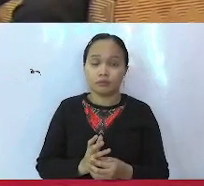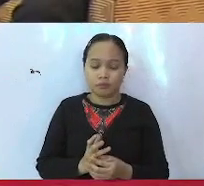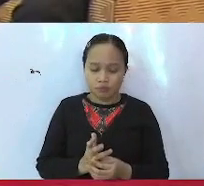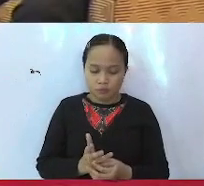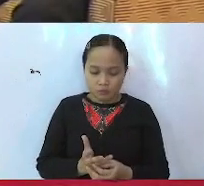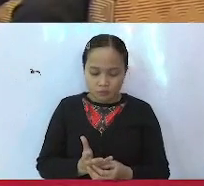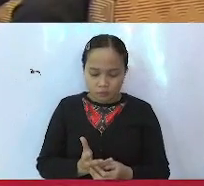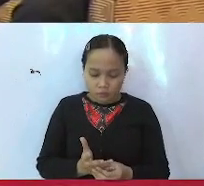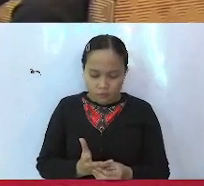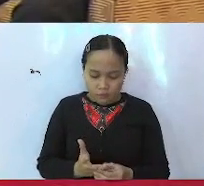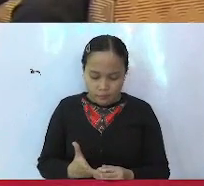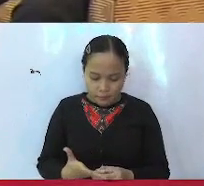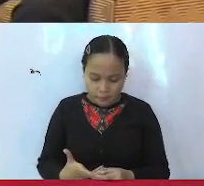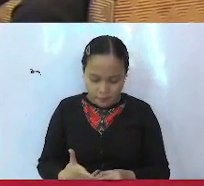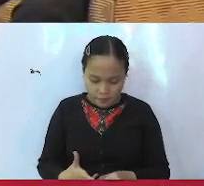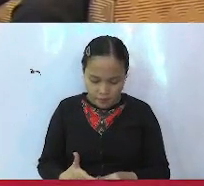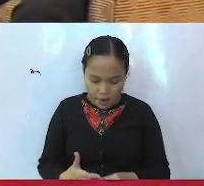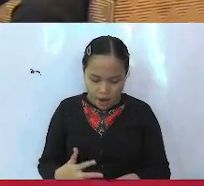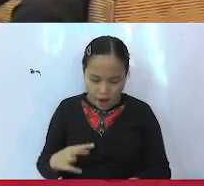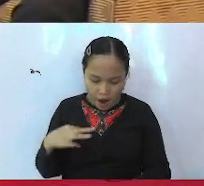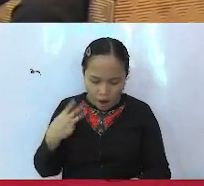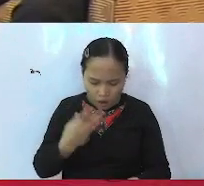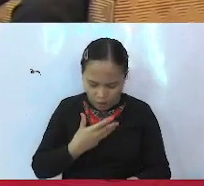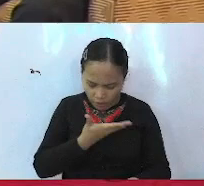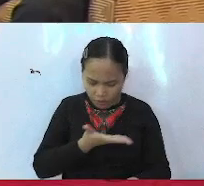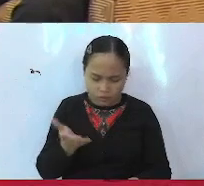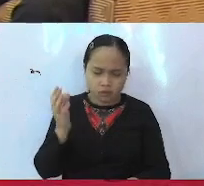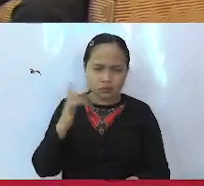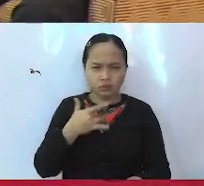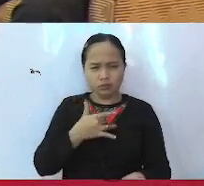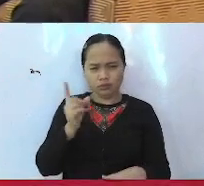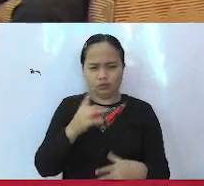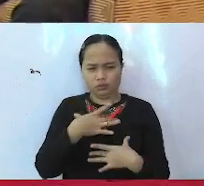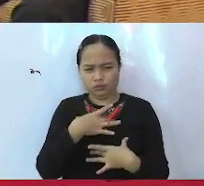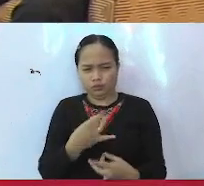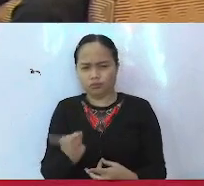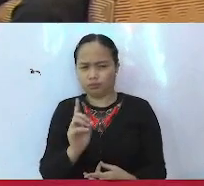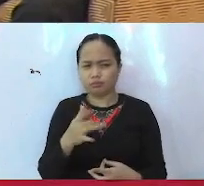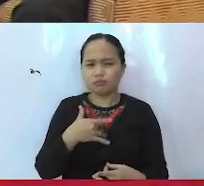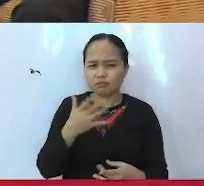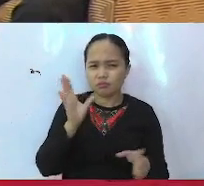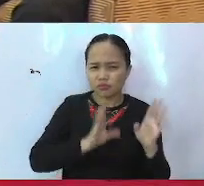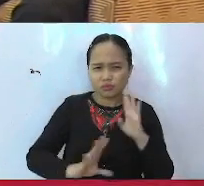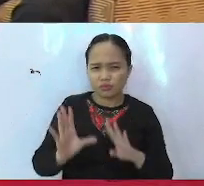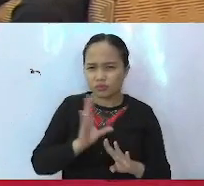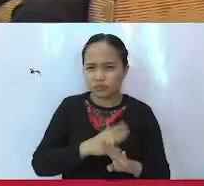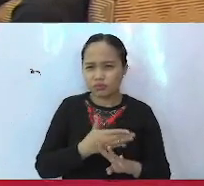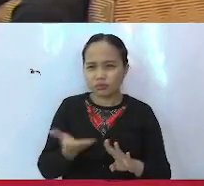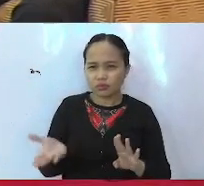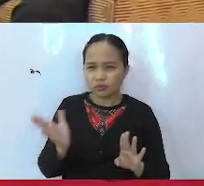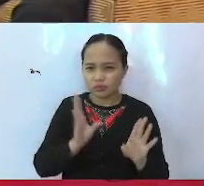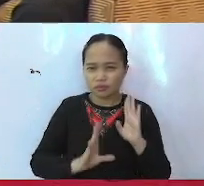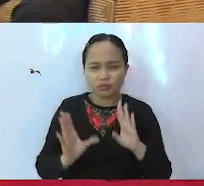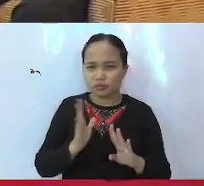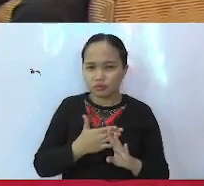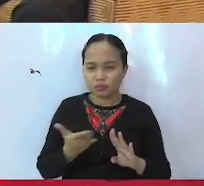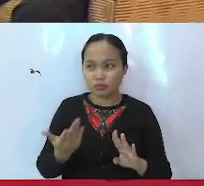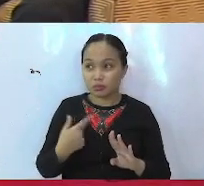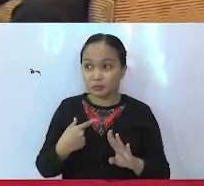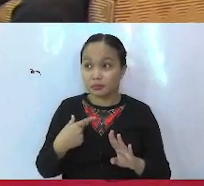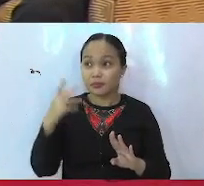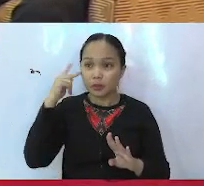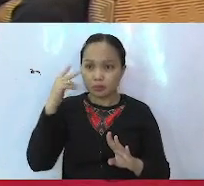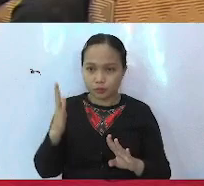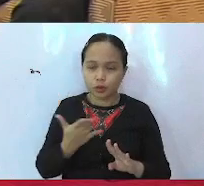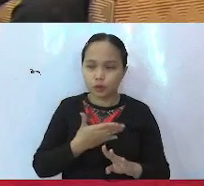kanina, curious kasi kayo. Ang problema, the problem is, you have your pastor, you